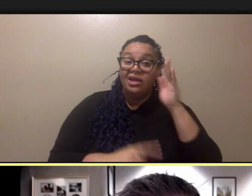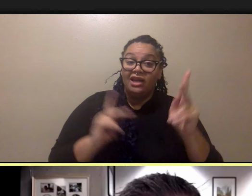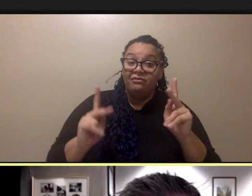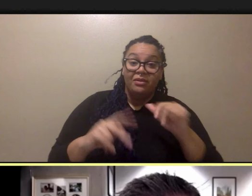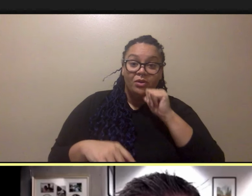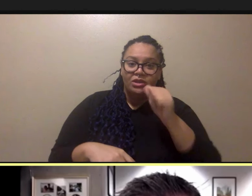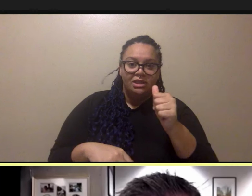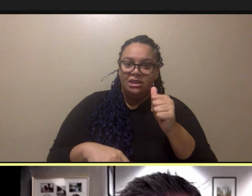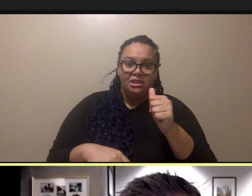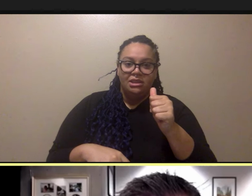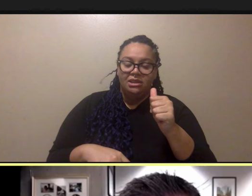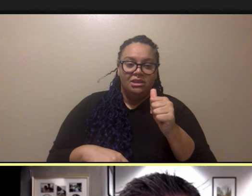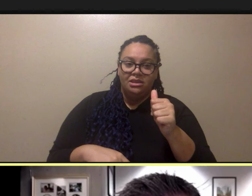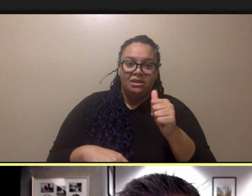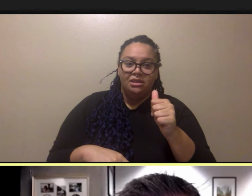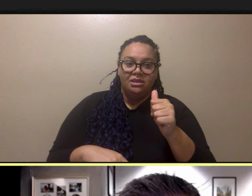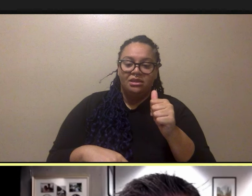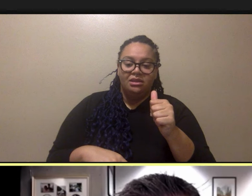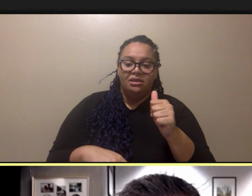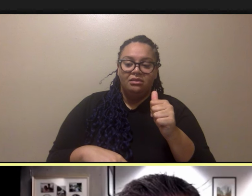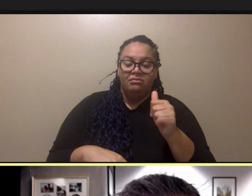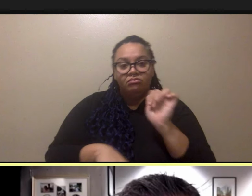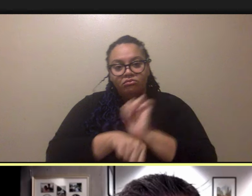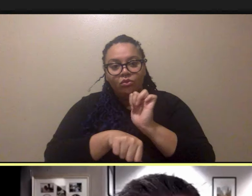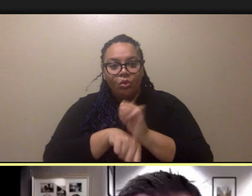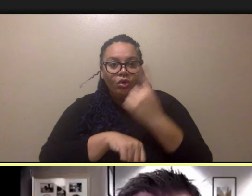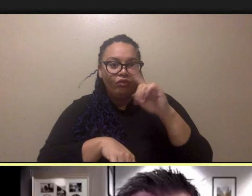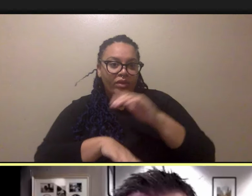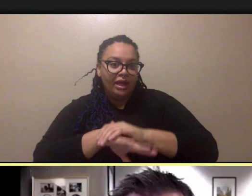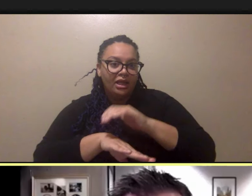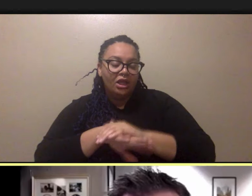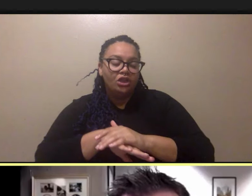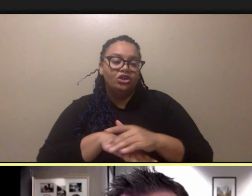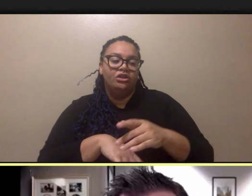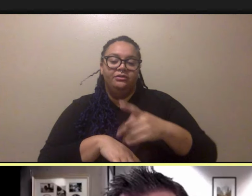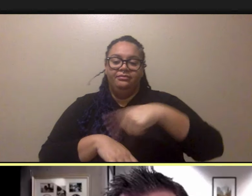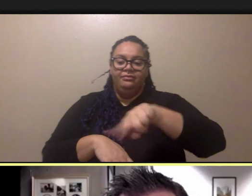sources, what they turned to was their own